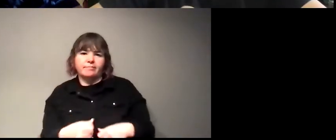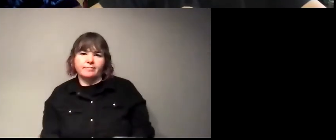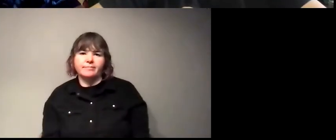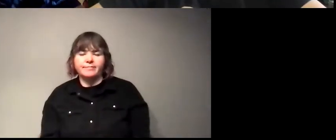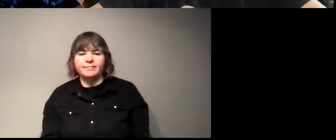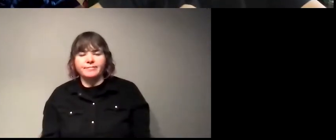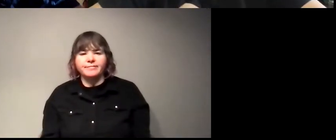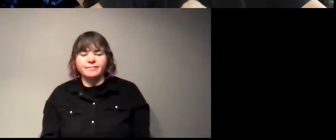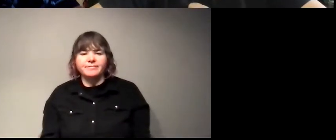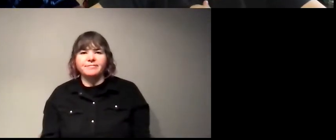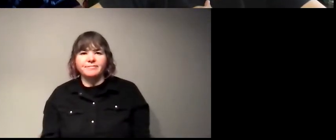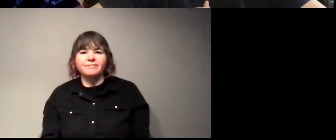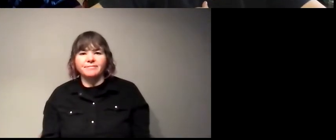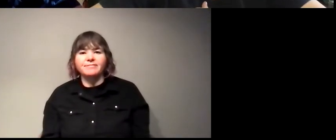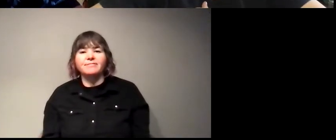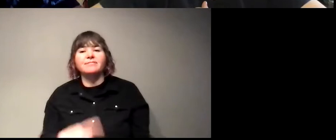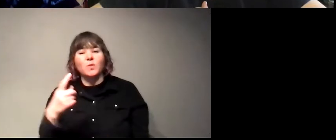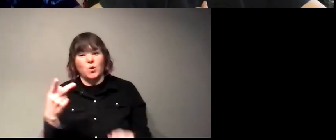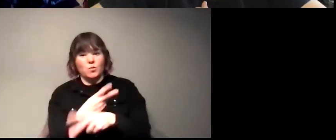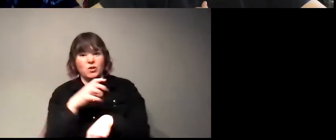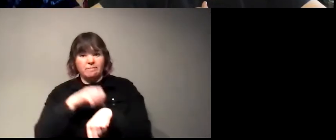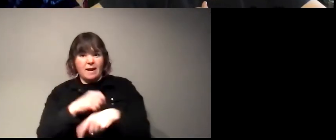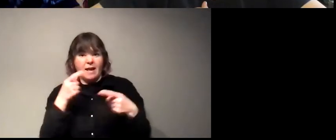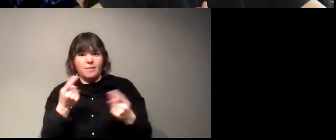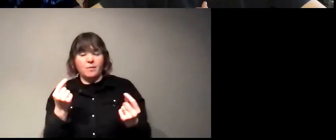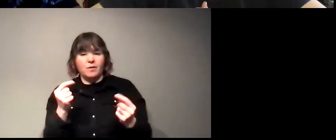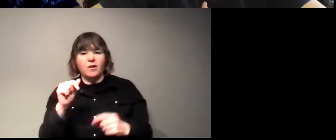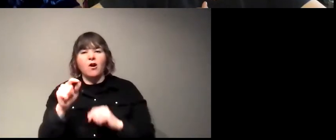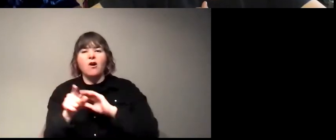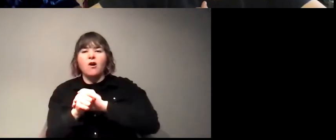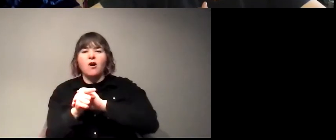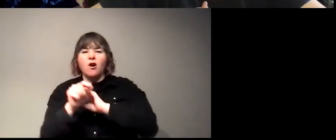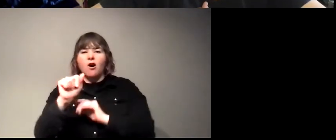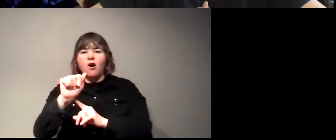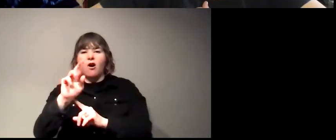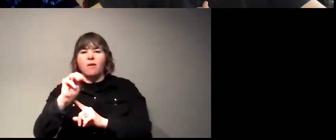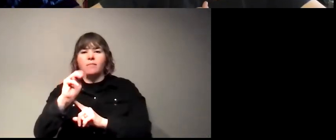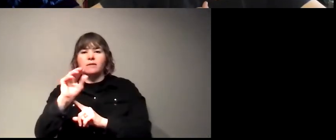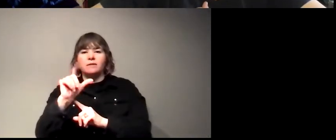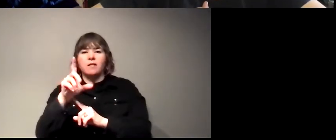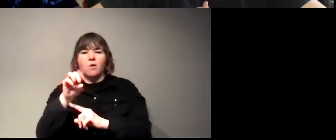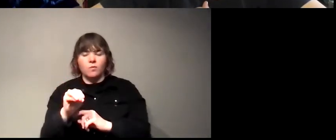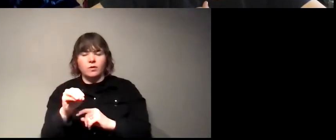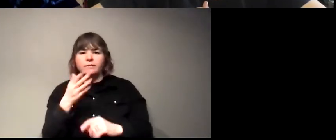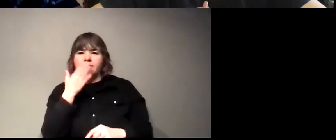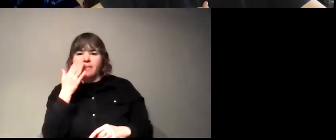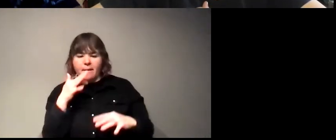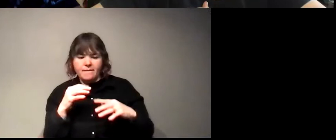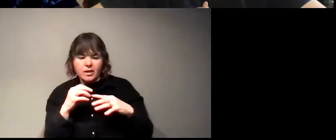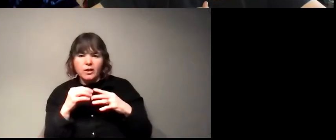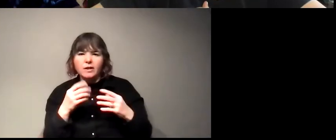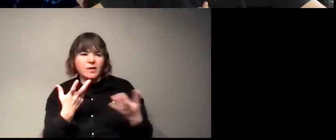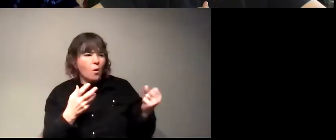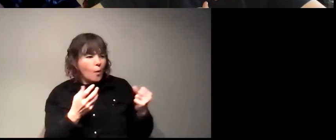food. Fair Yeah. enough. In fact, one of the worst bites I've ever gotten was from an armadillo. Yeah. She was smelling my finger after I'd been holding